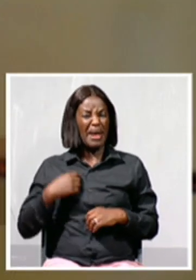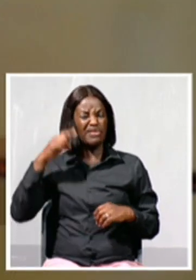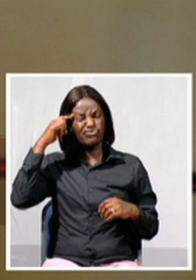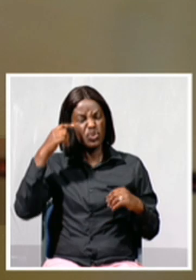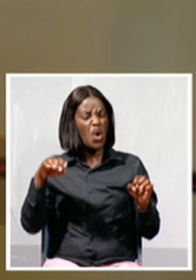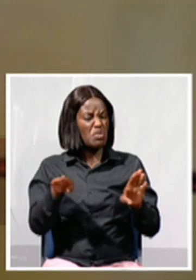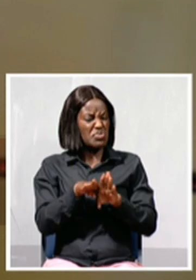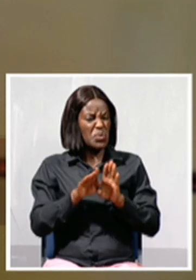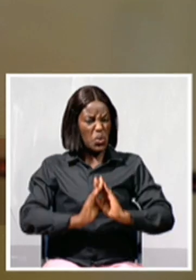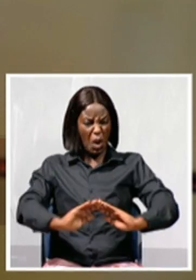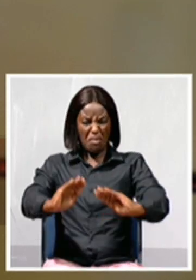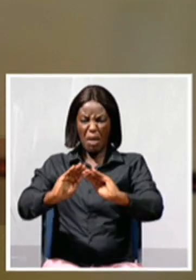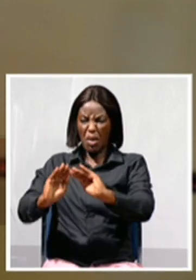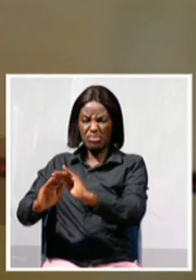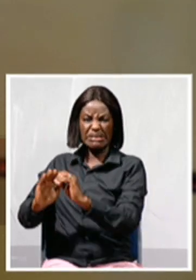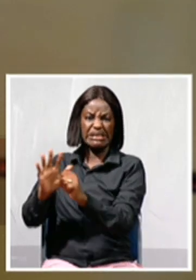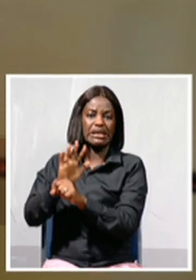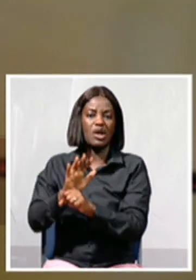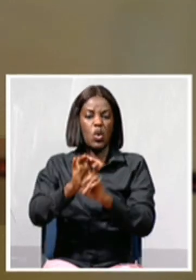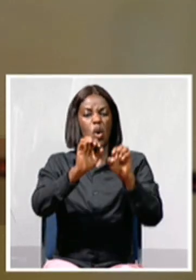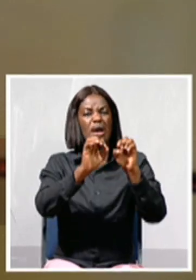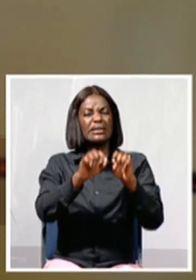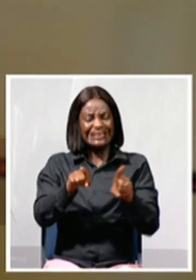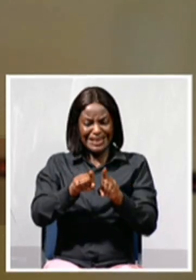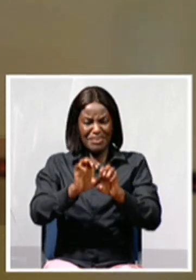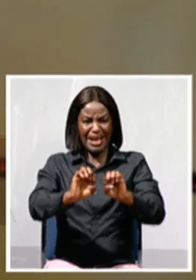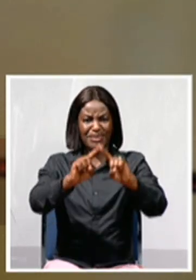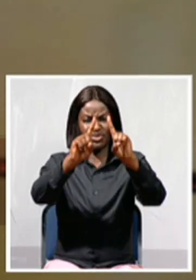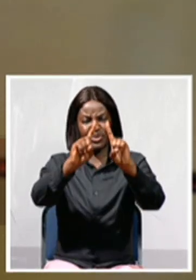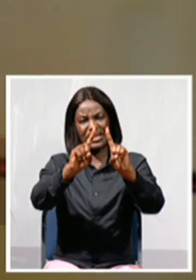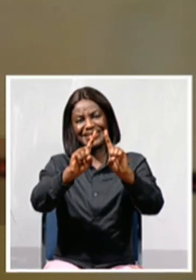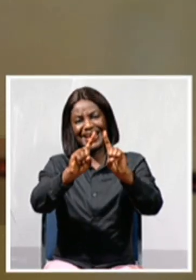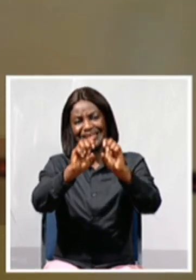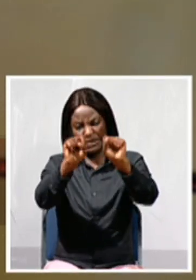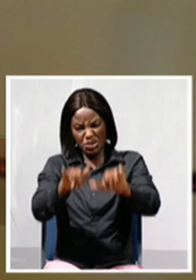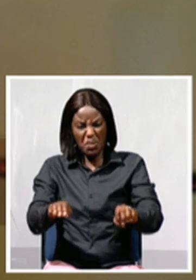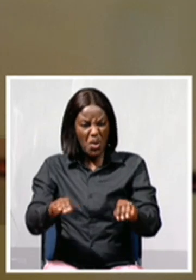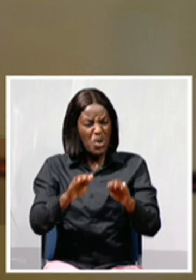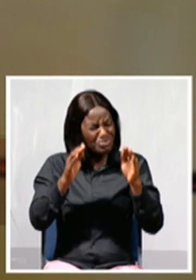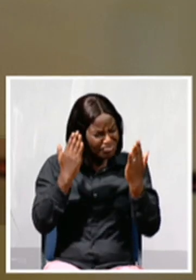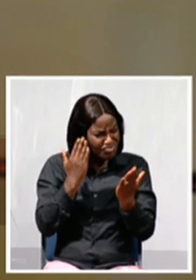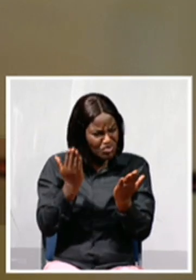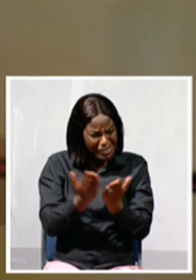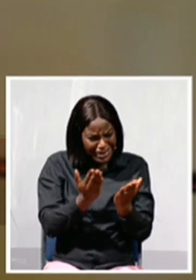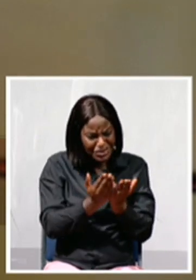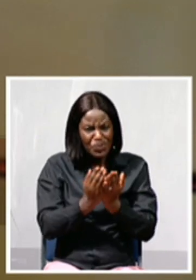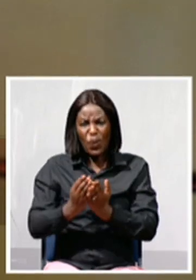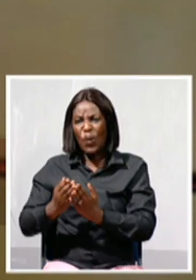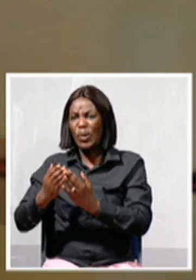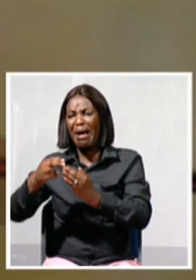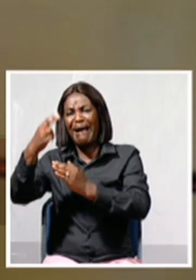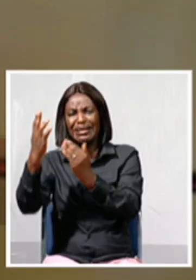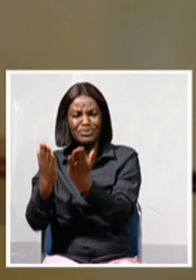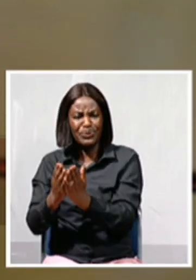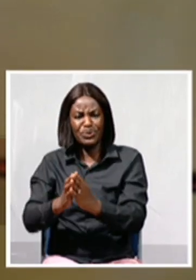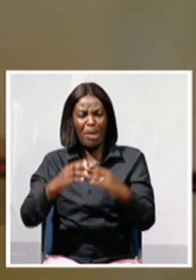our education system, both formal and informal, and in the other platforms to explain what it is all